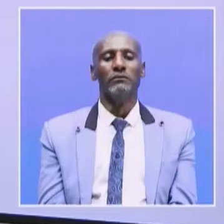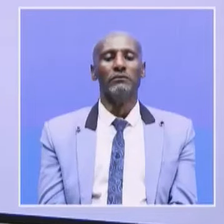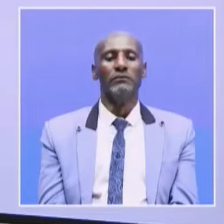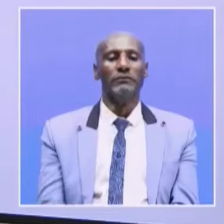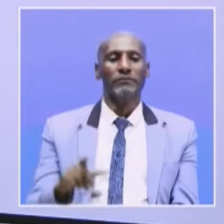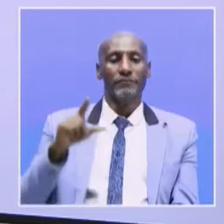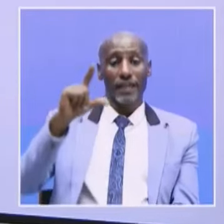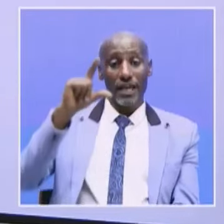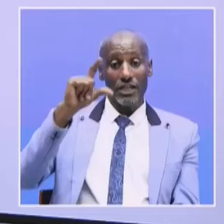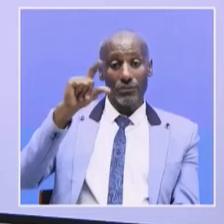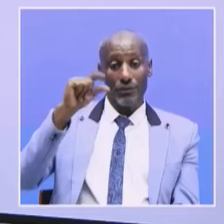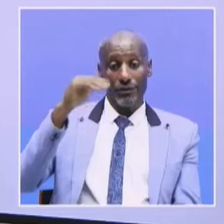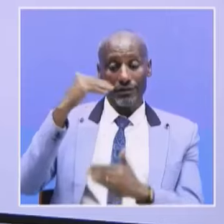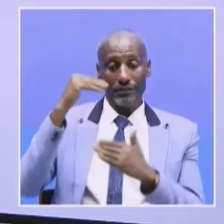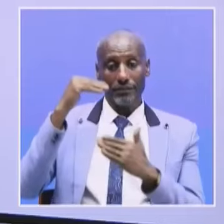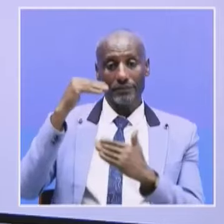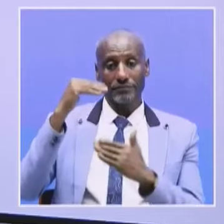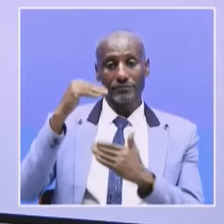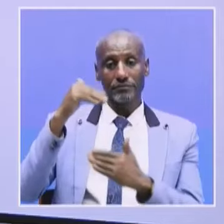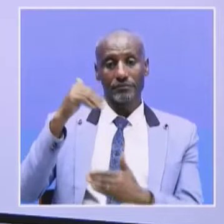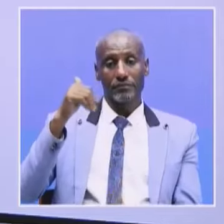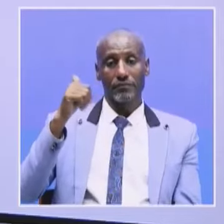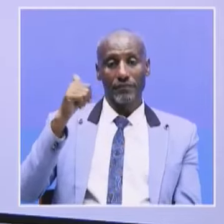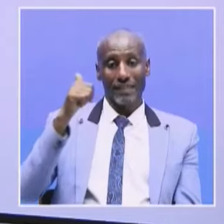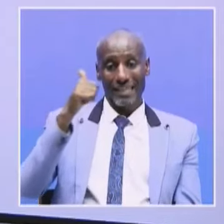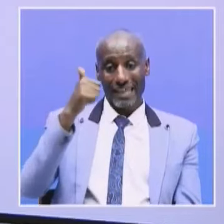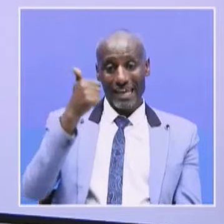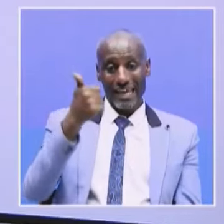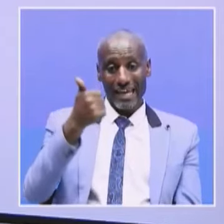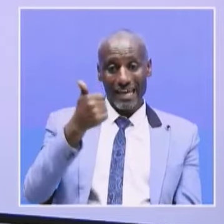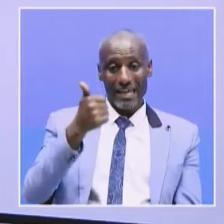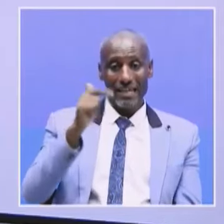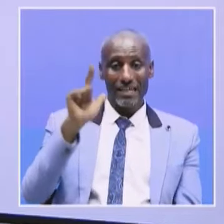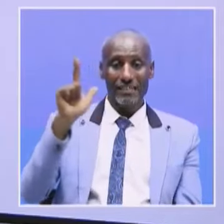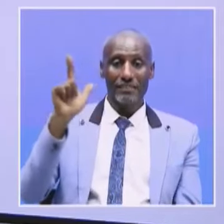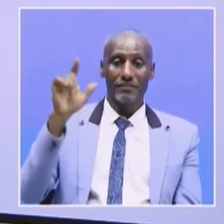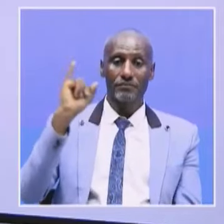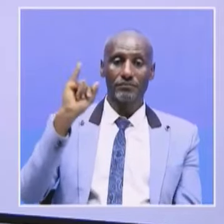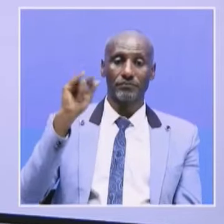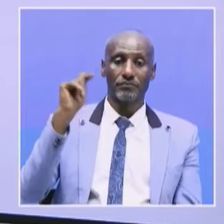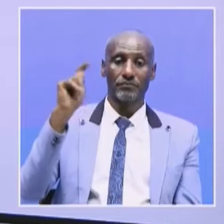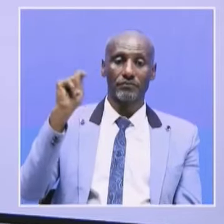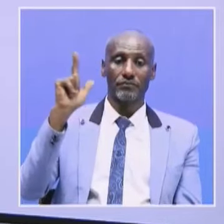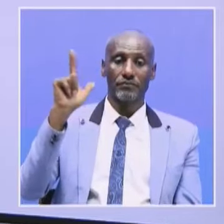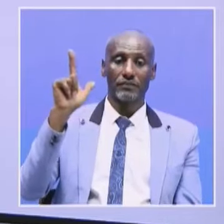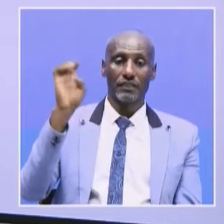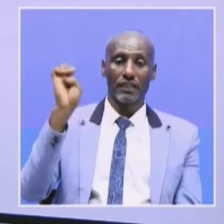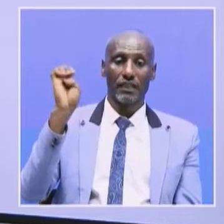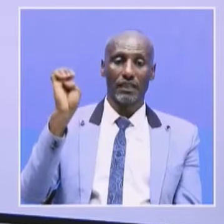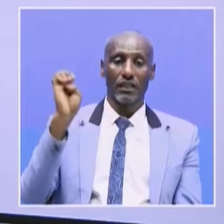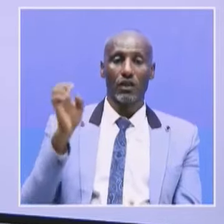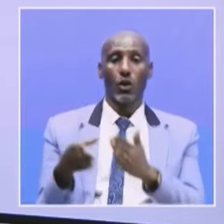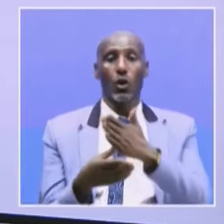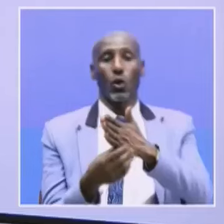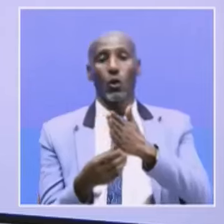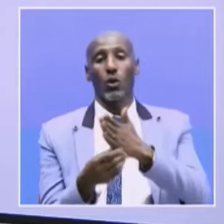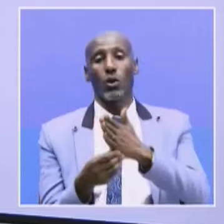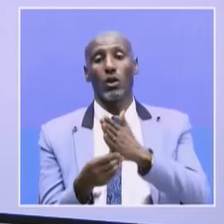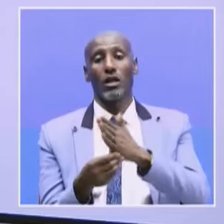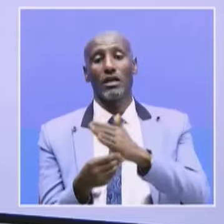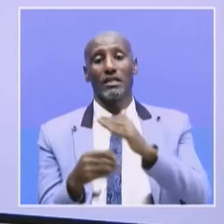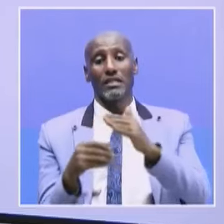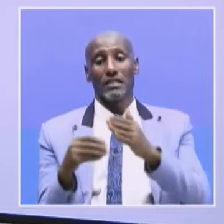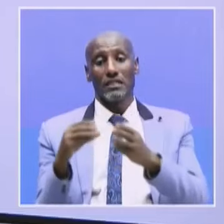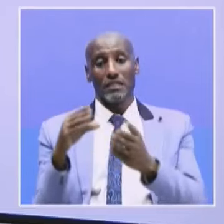amount is a little for what? I have a little oil. I have a little oil. This is a